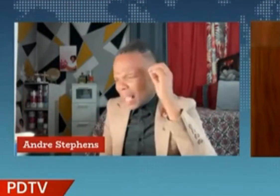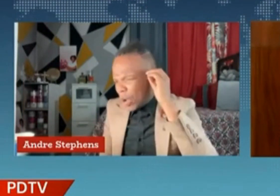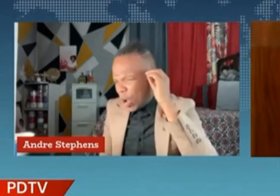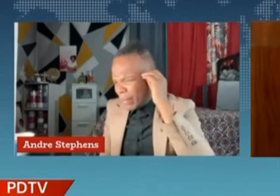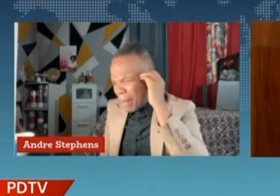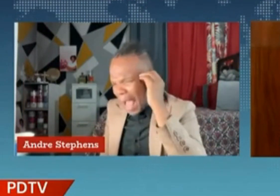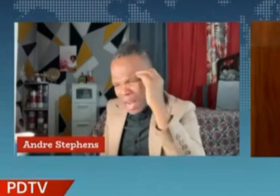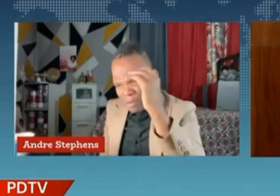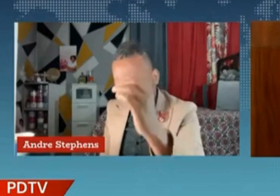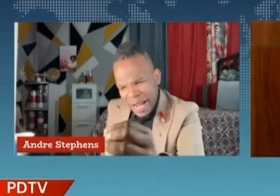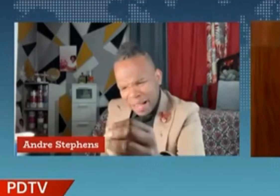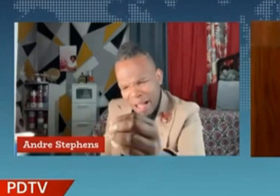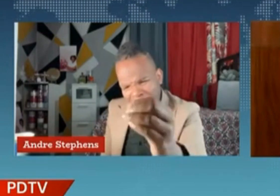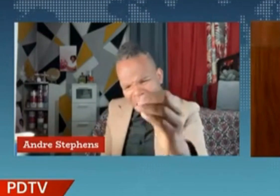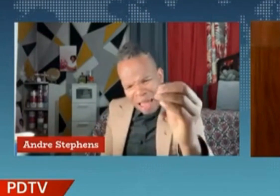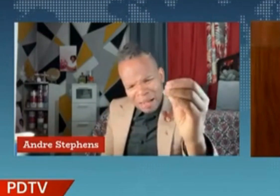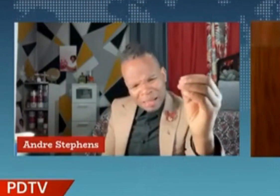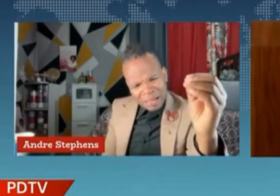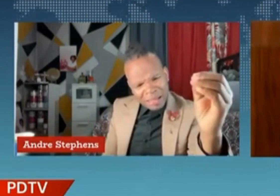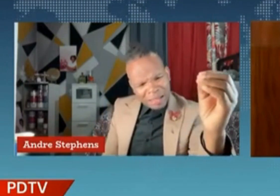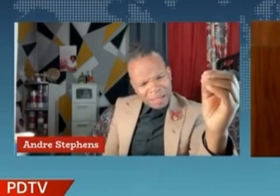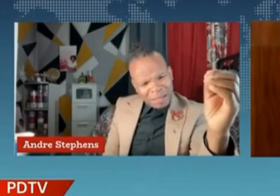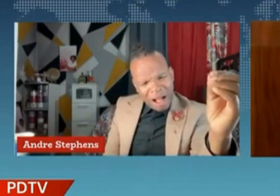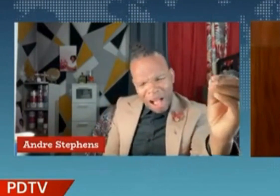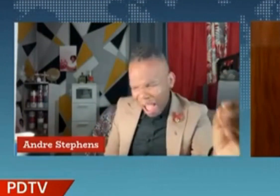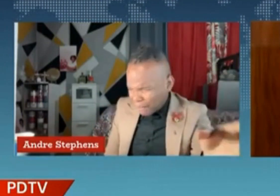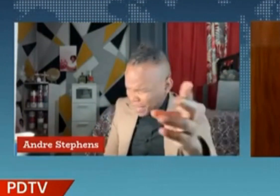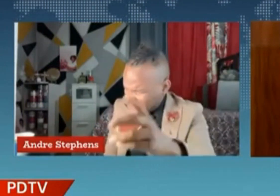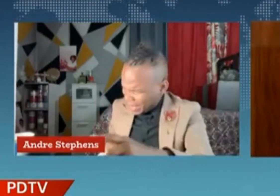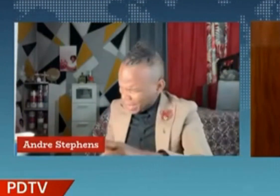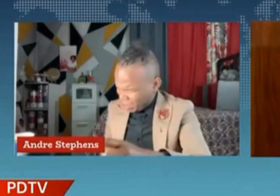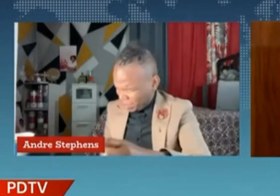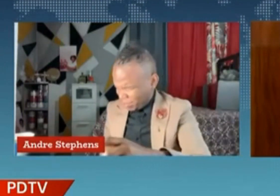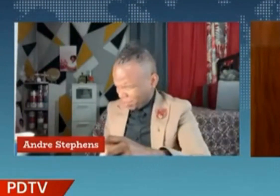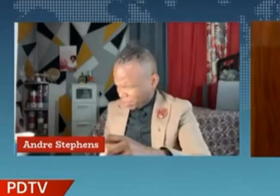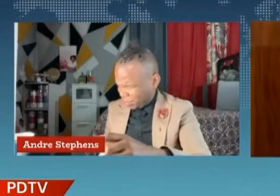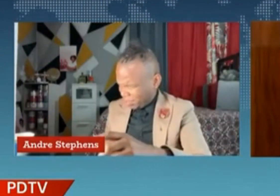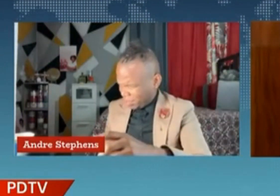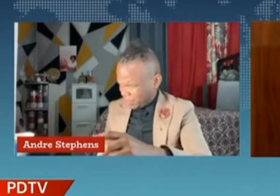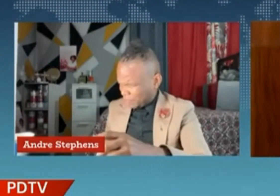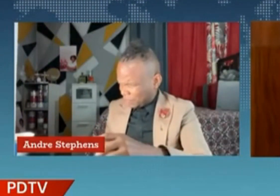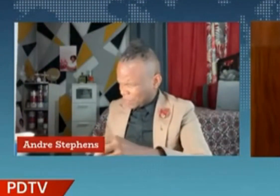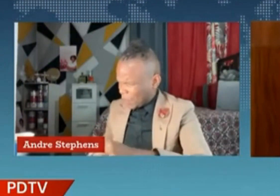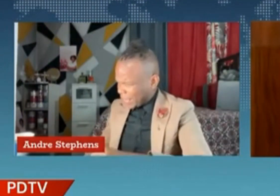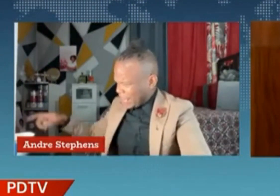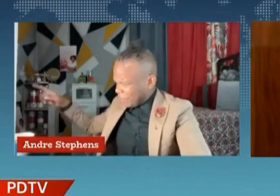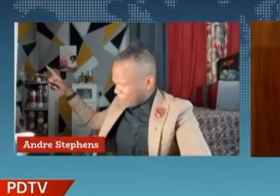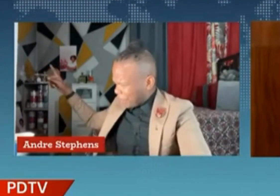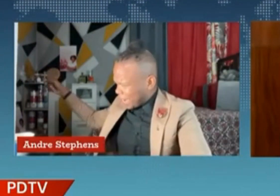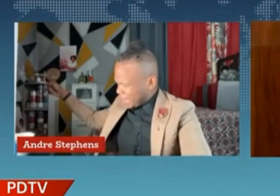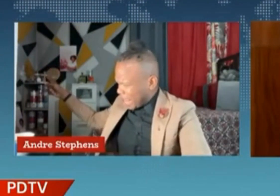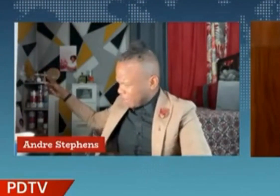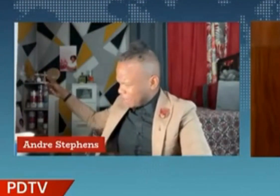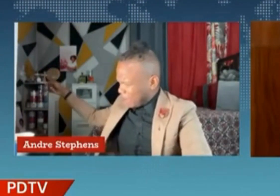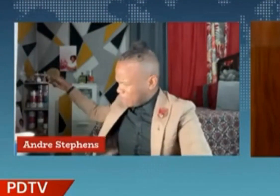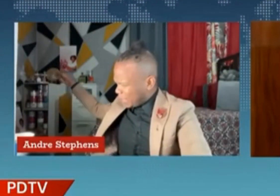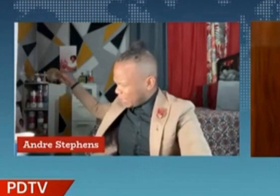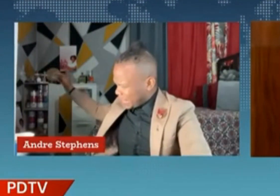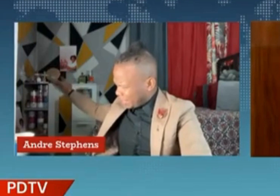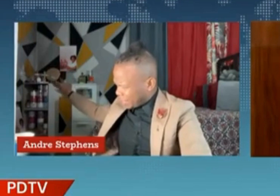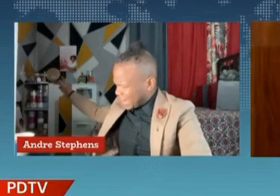I think about the band raider called Arbin Hill. We give friend